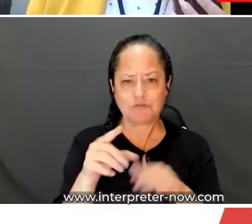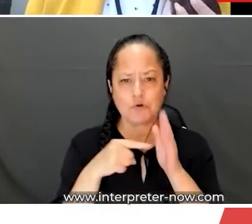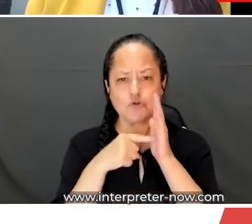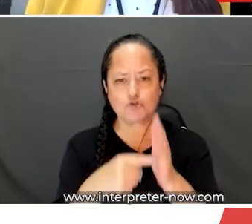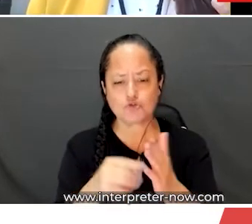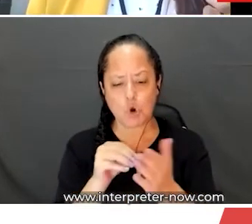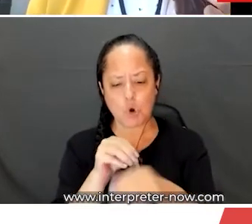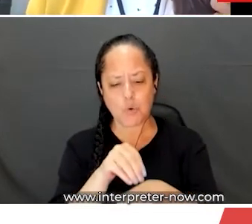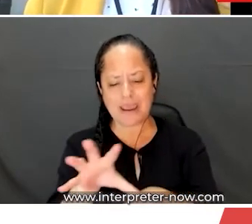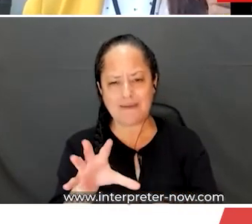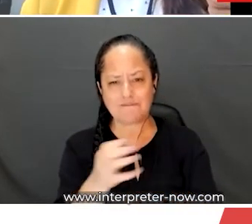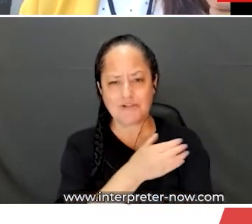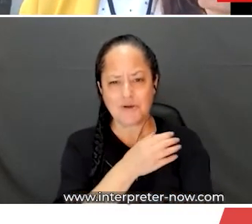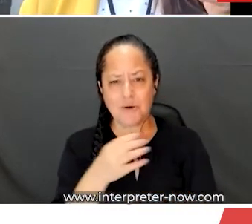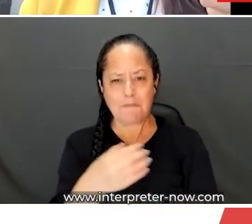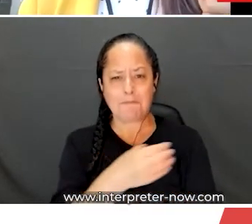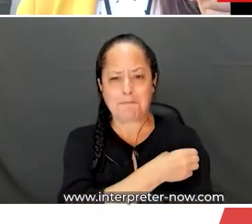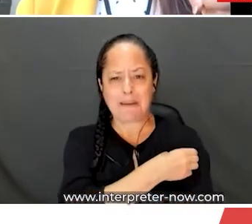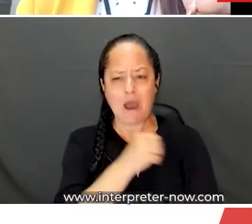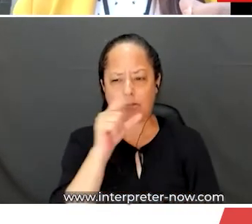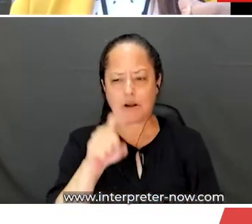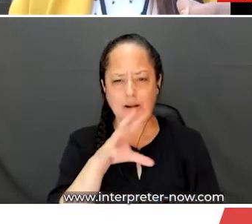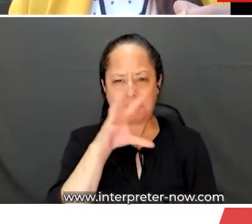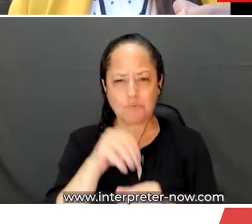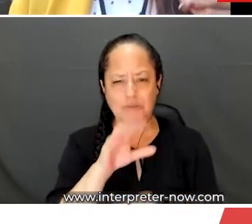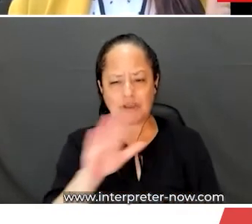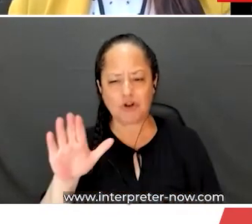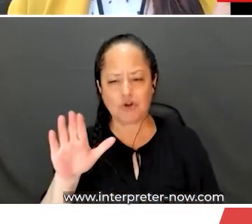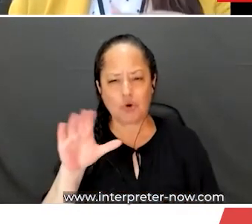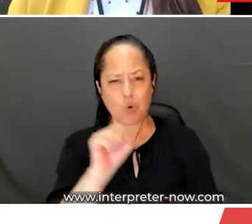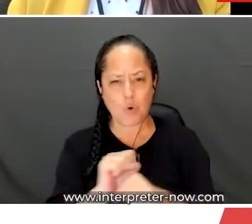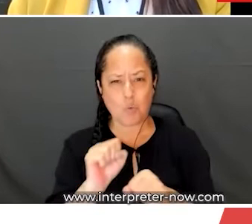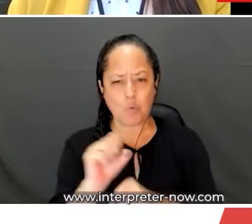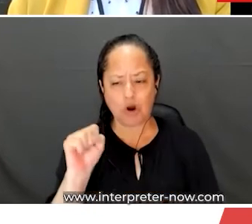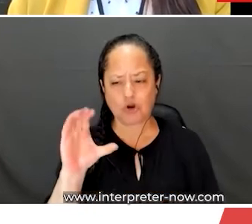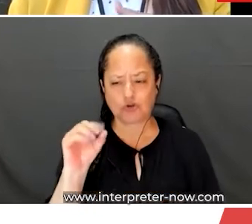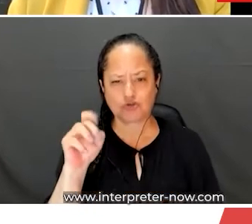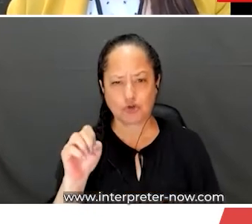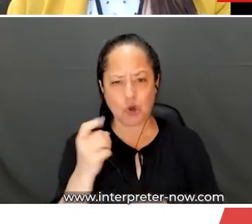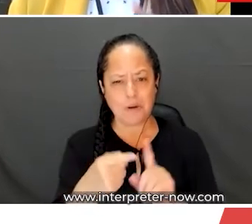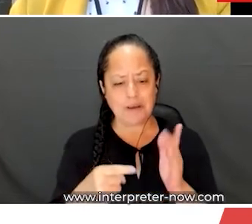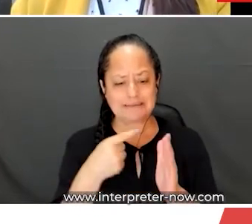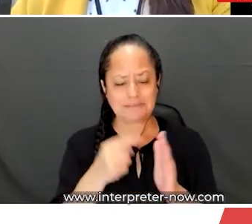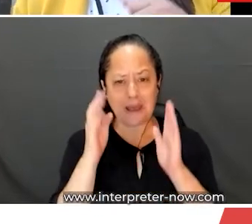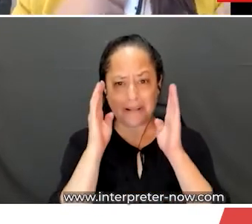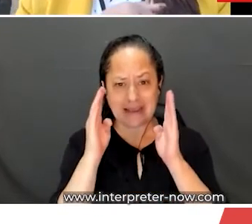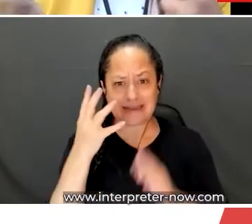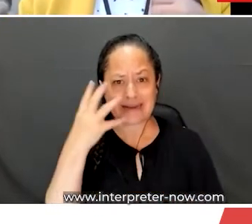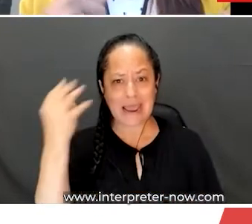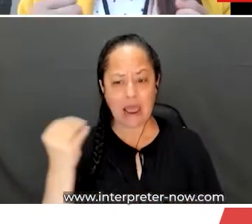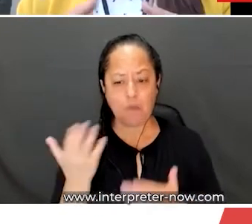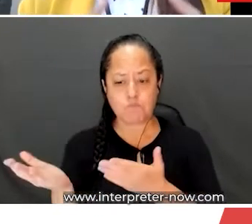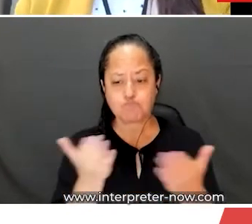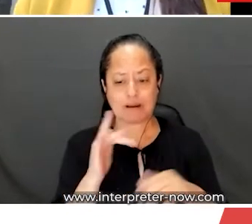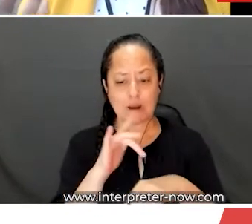influence and power, it doesn't have to be just within your scope of work. And sometimes it can get the attention on the outside, right? You bring in resources